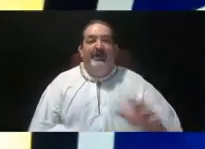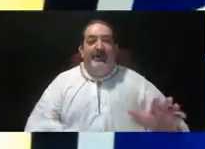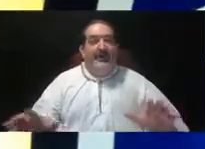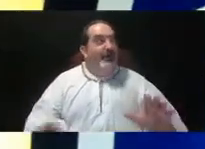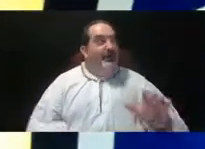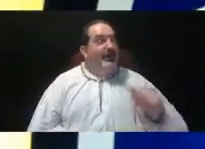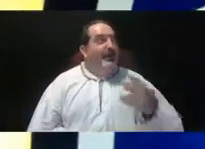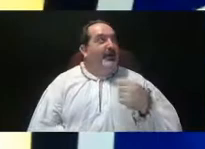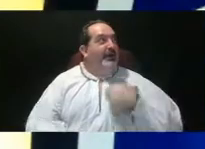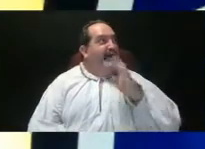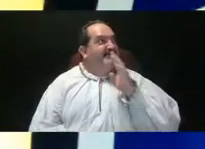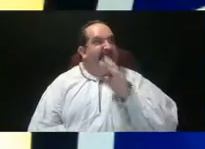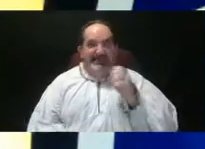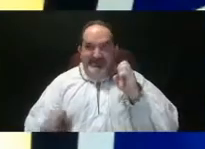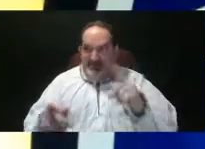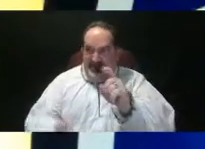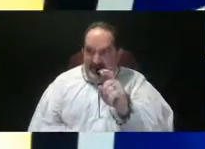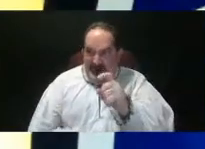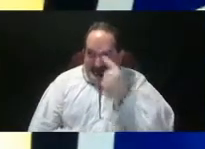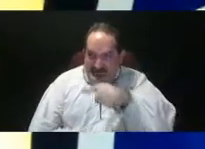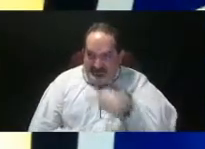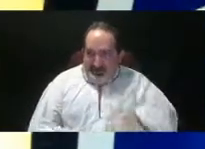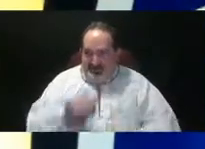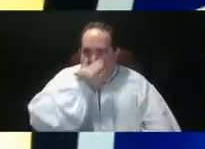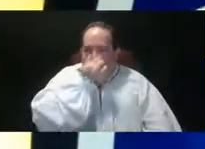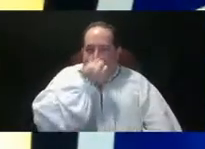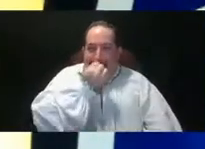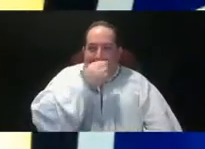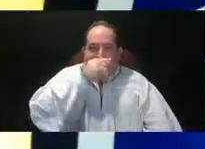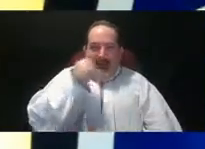now. Can I speak? Would that be all right?